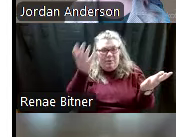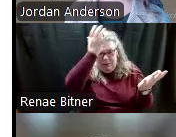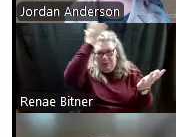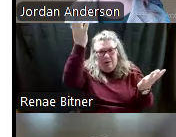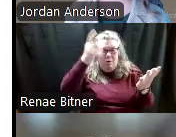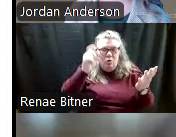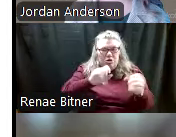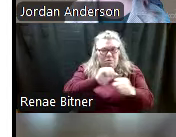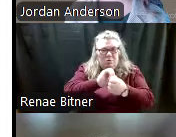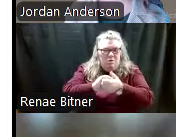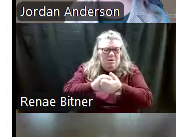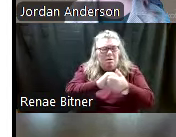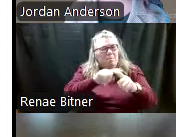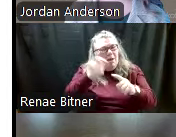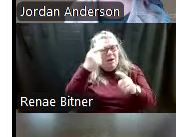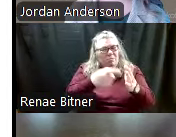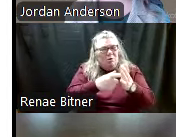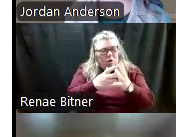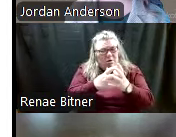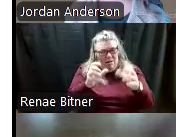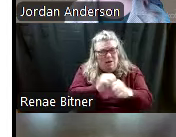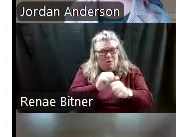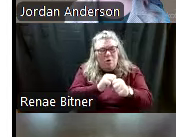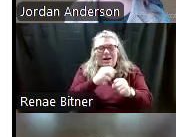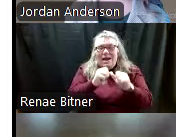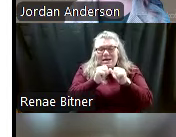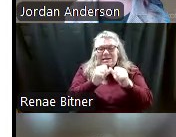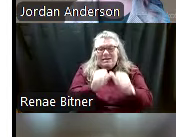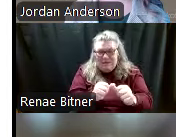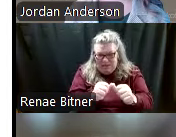But it does take a lot of work and some consistent communication. So